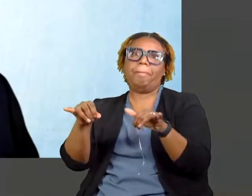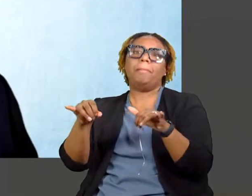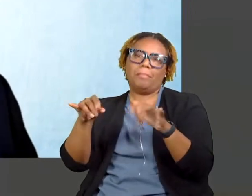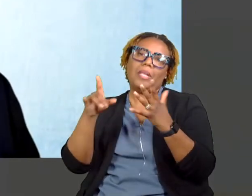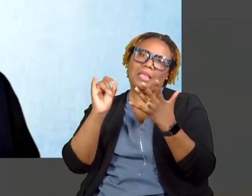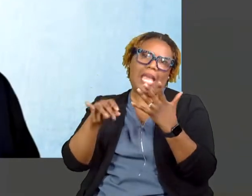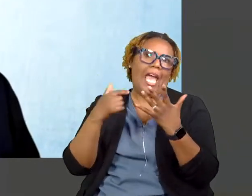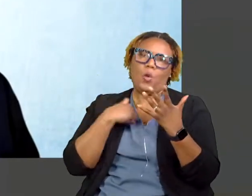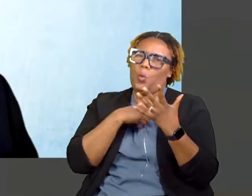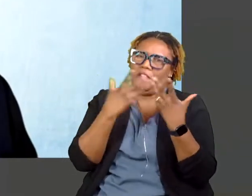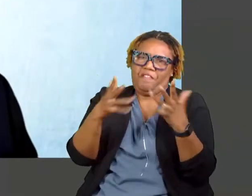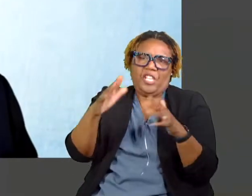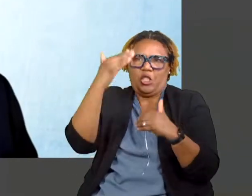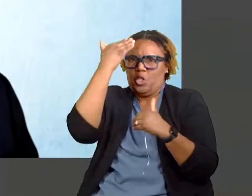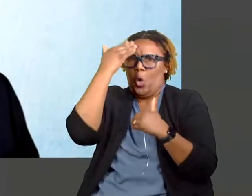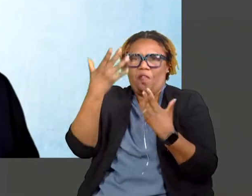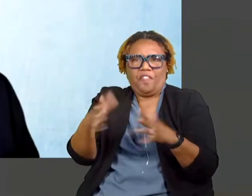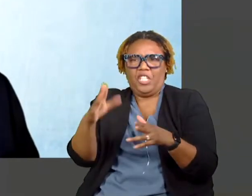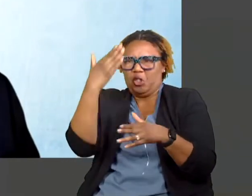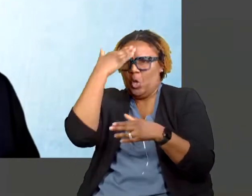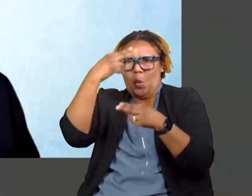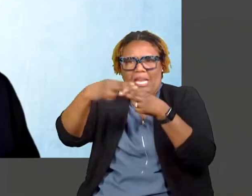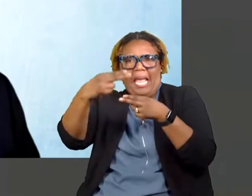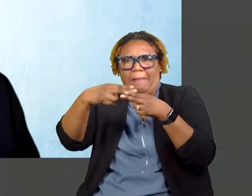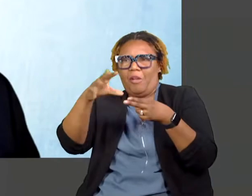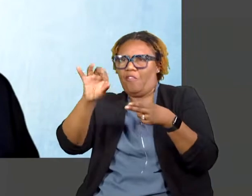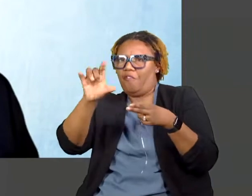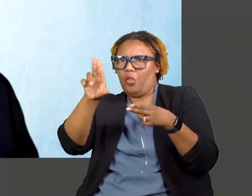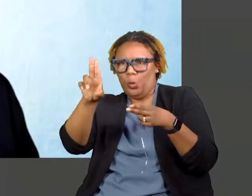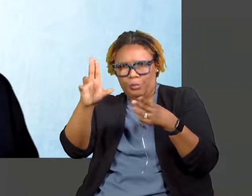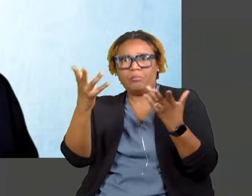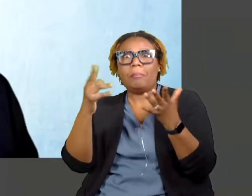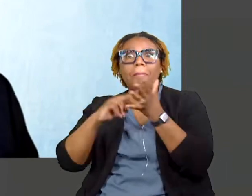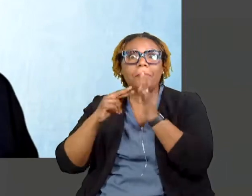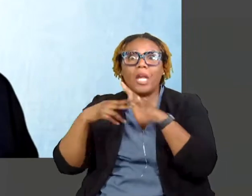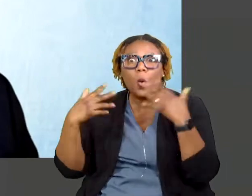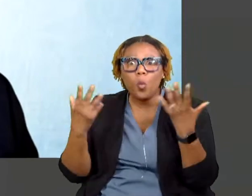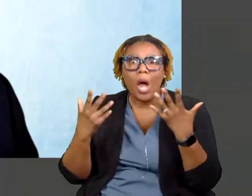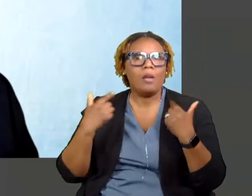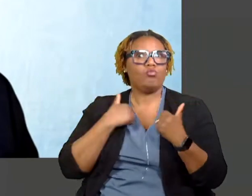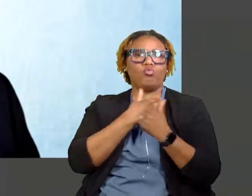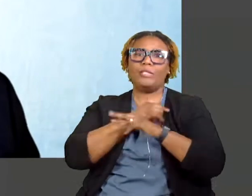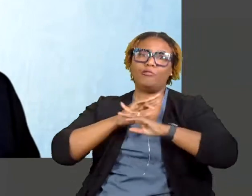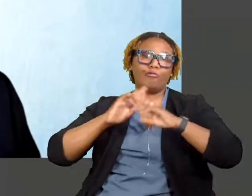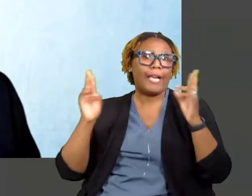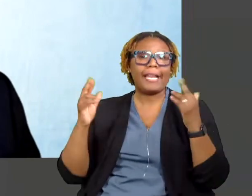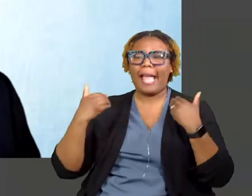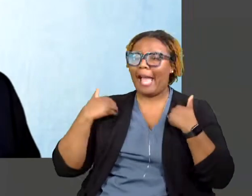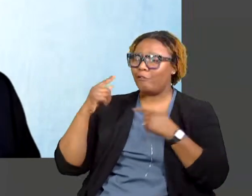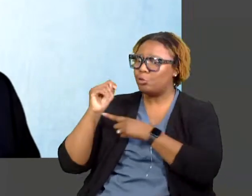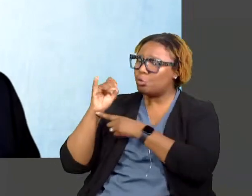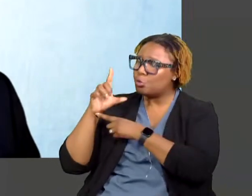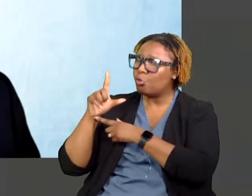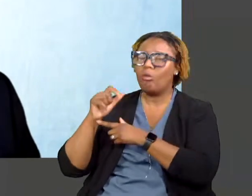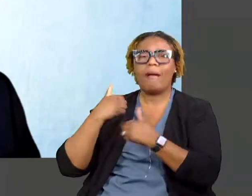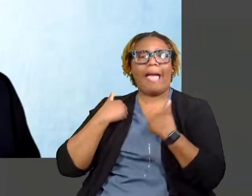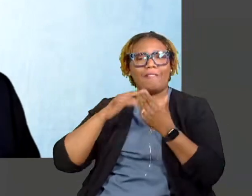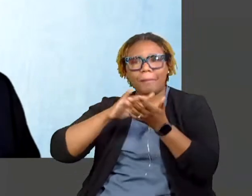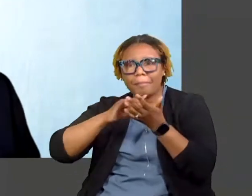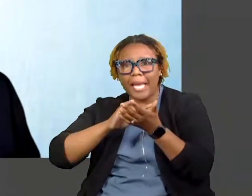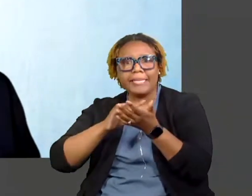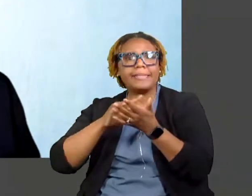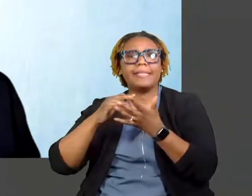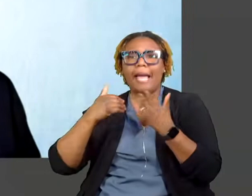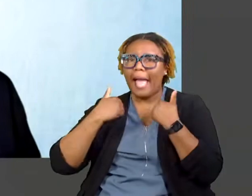well. What that means for us is that we do have tools ready to go now. Antivirals, medicines, that Dr. Shah